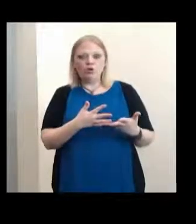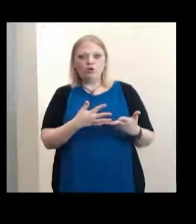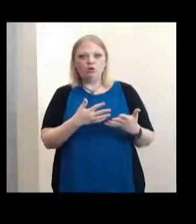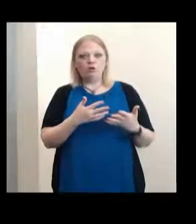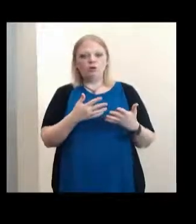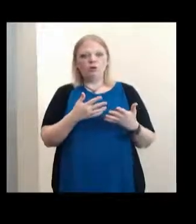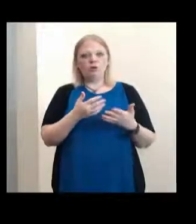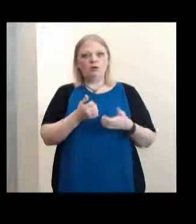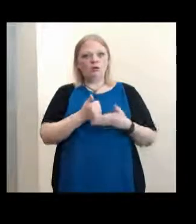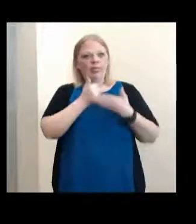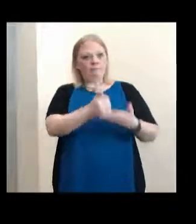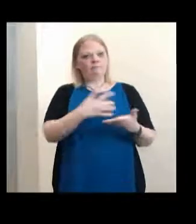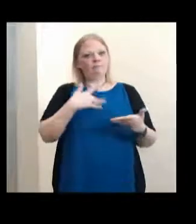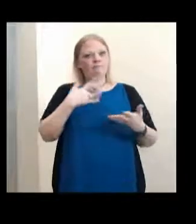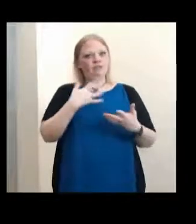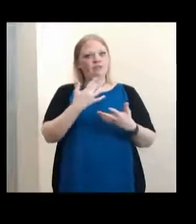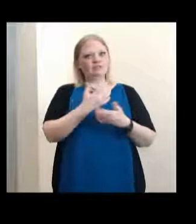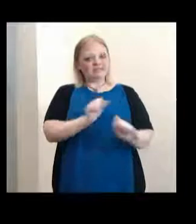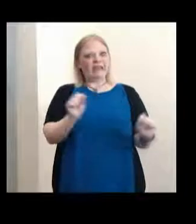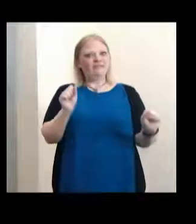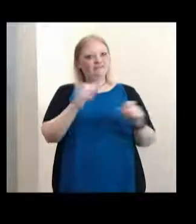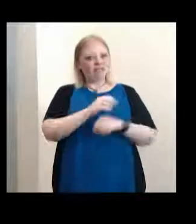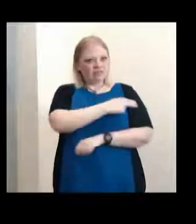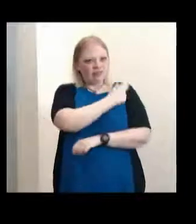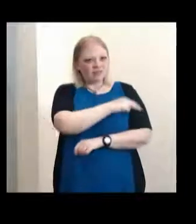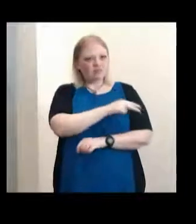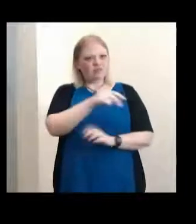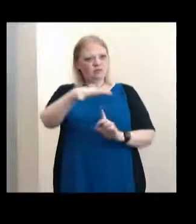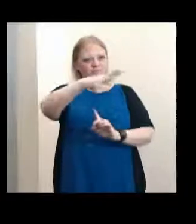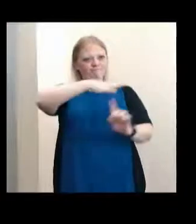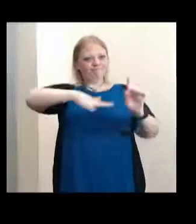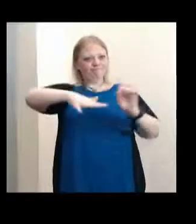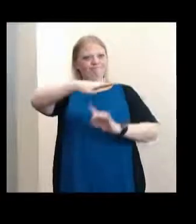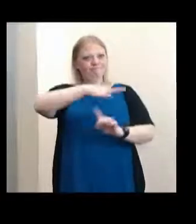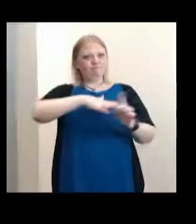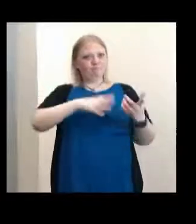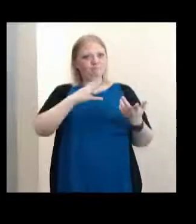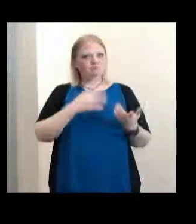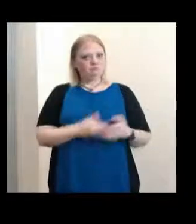make them feel safe in the hospital and in the environment that we were in.